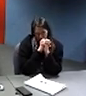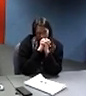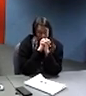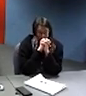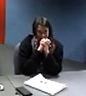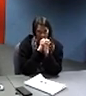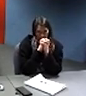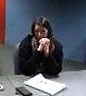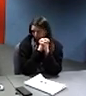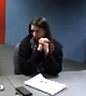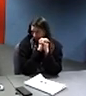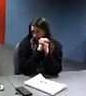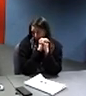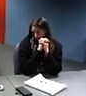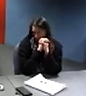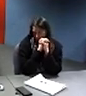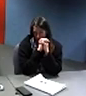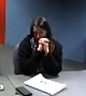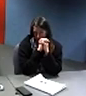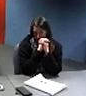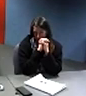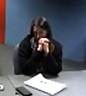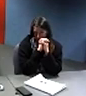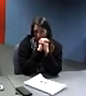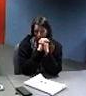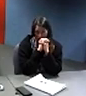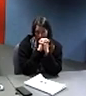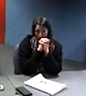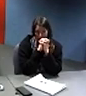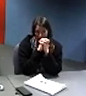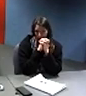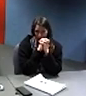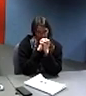Yeah, for sure, for sure. Yeah, I think generally there's some really interesting